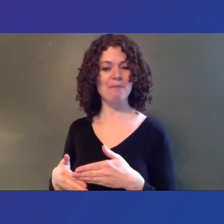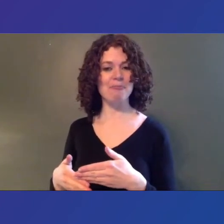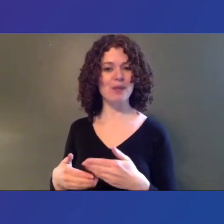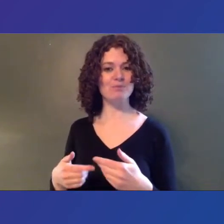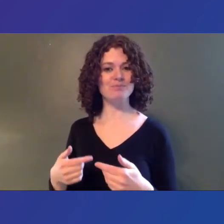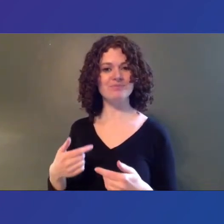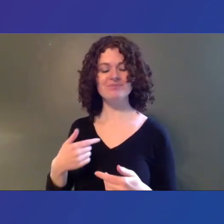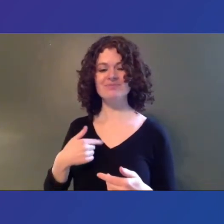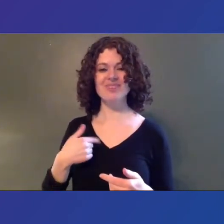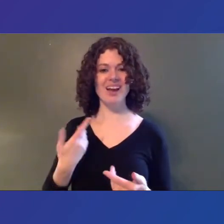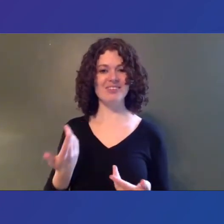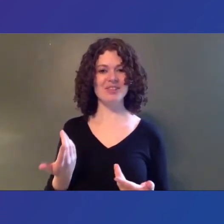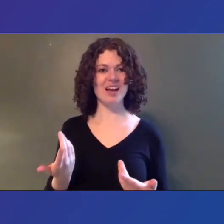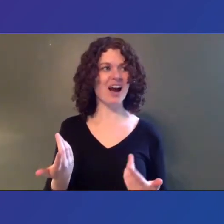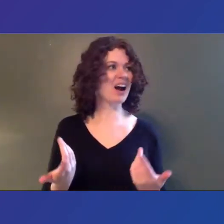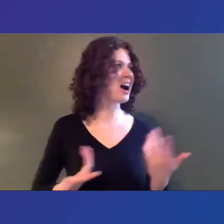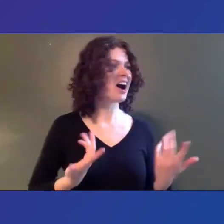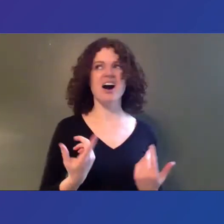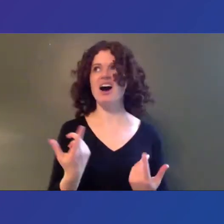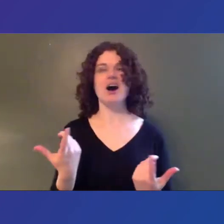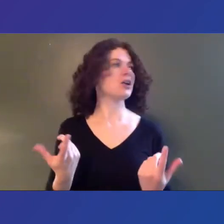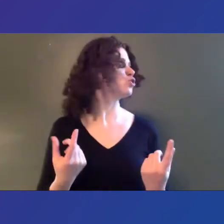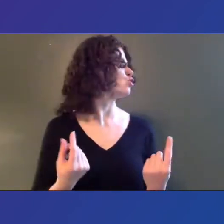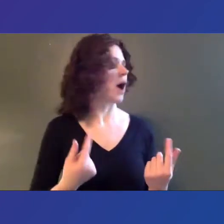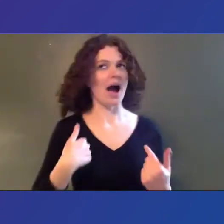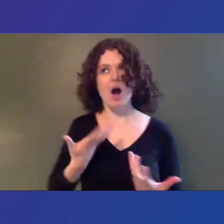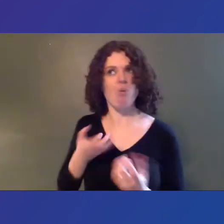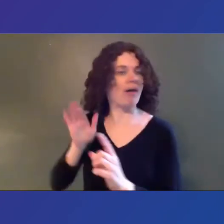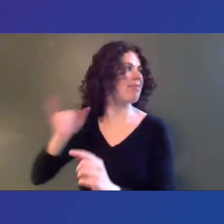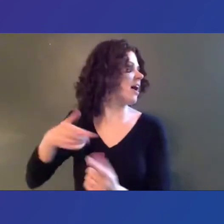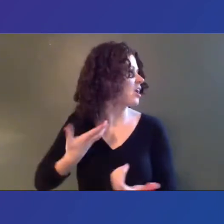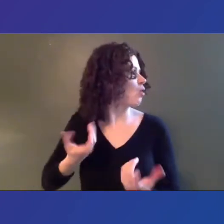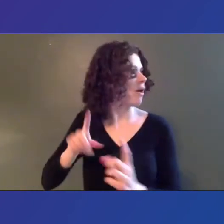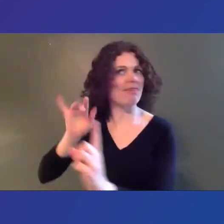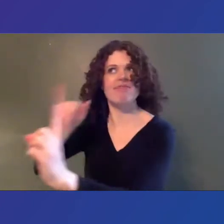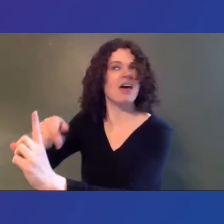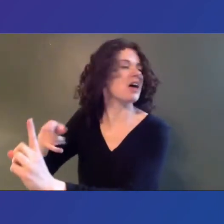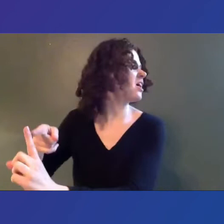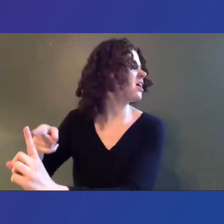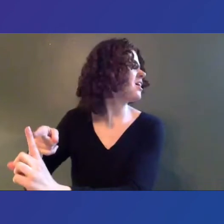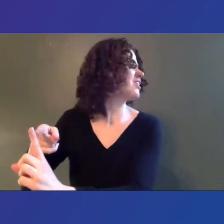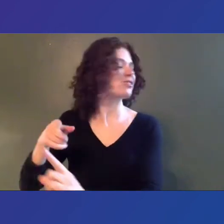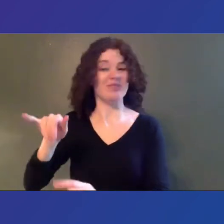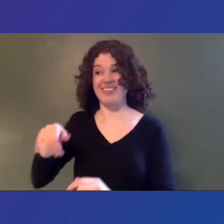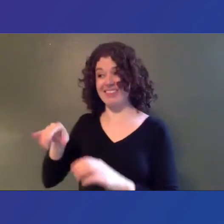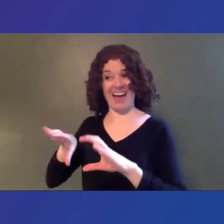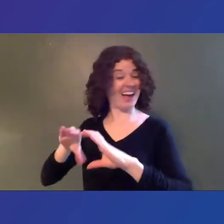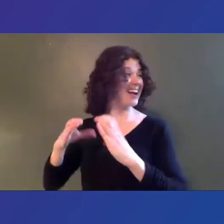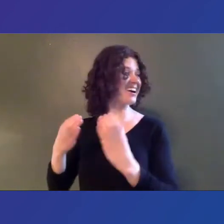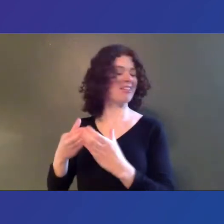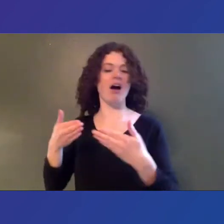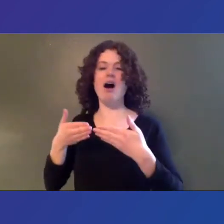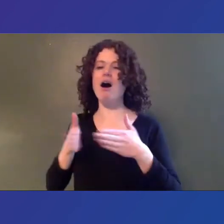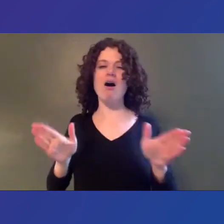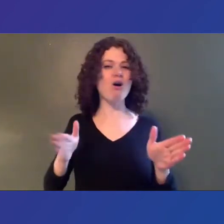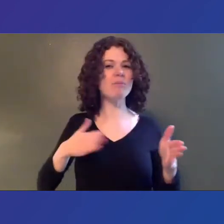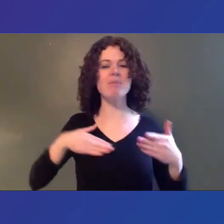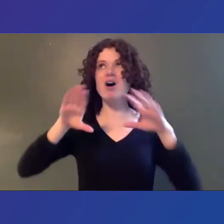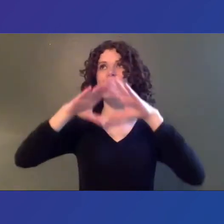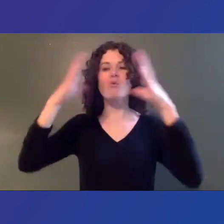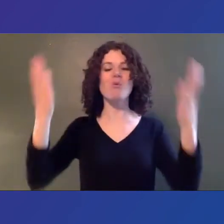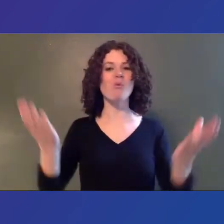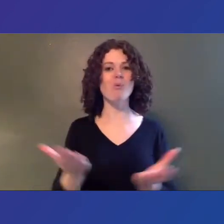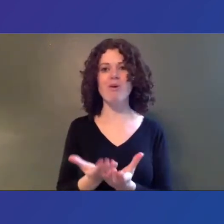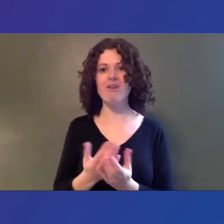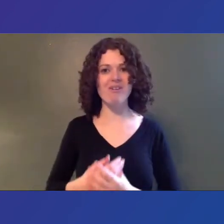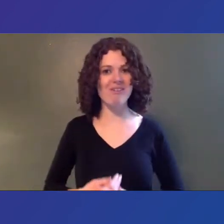what do I need to do this? Like, it completely opened a whole world to me. And of course, she